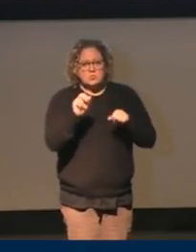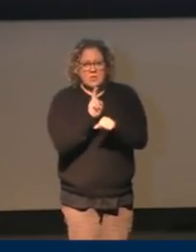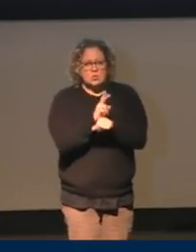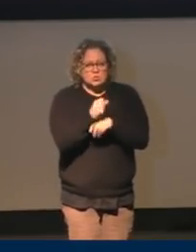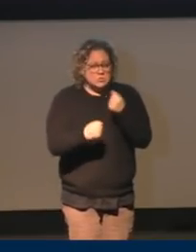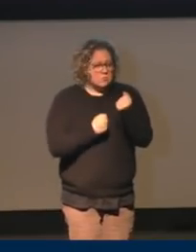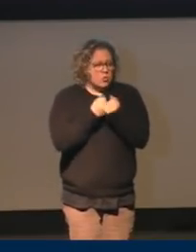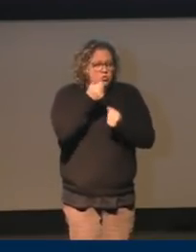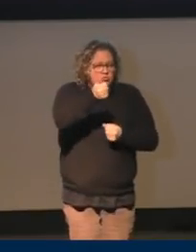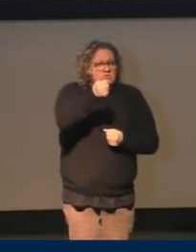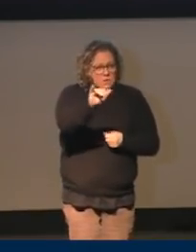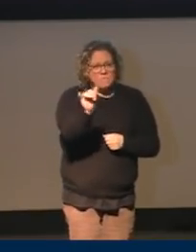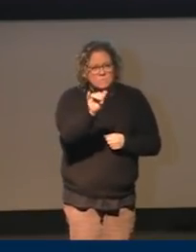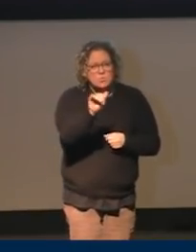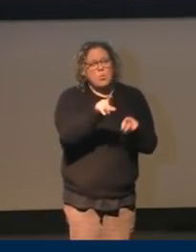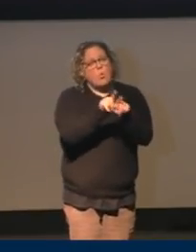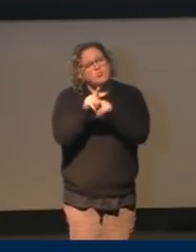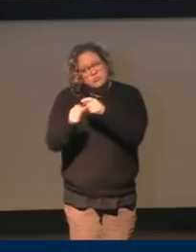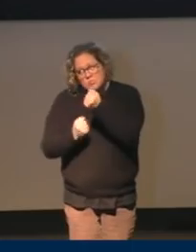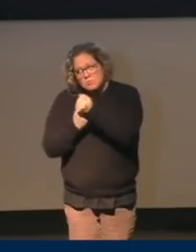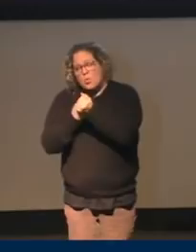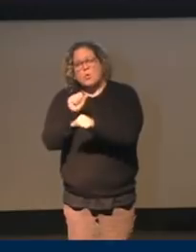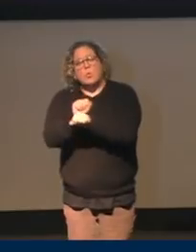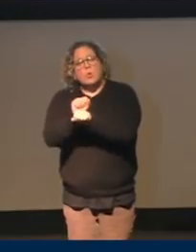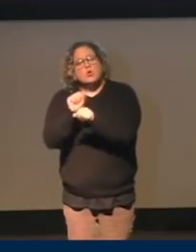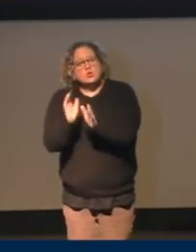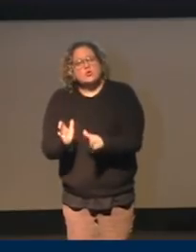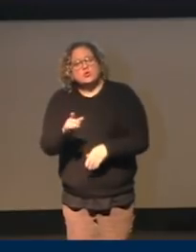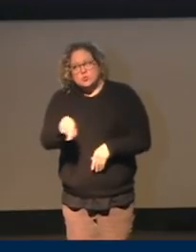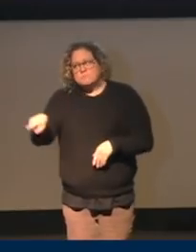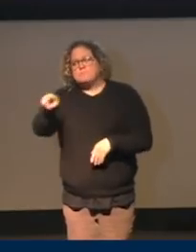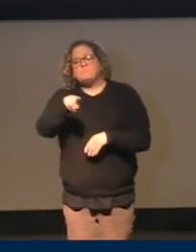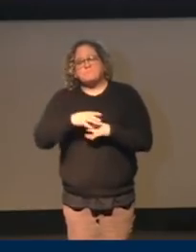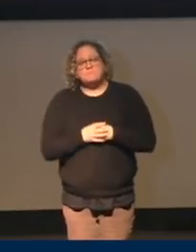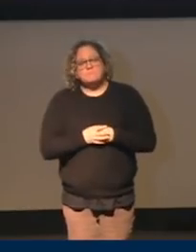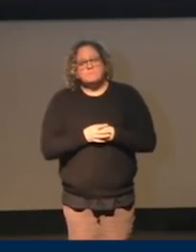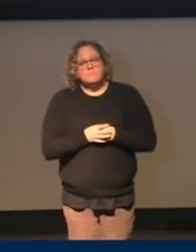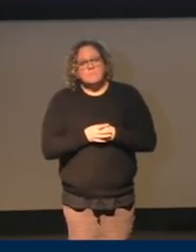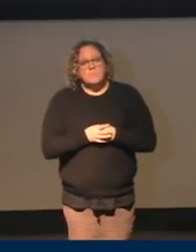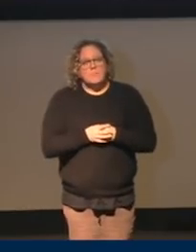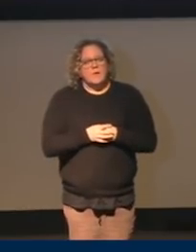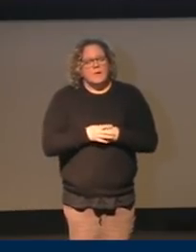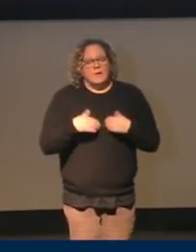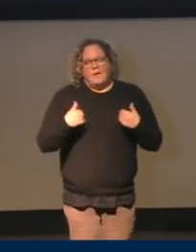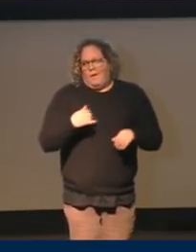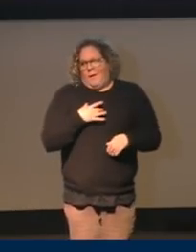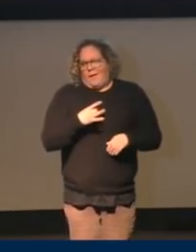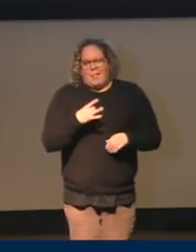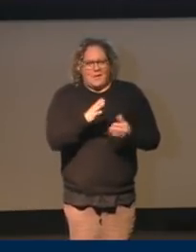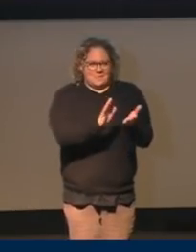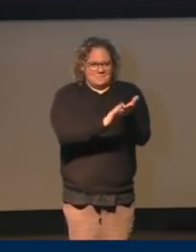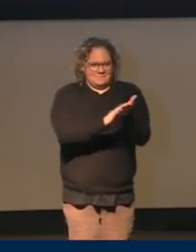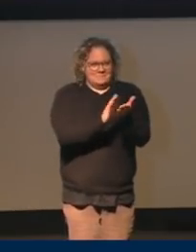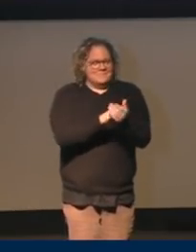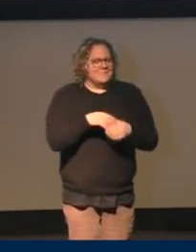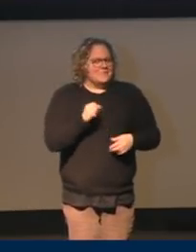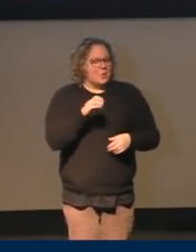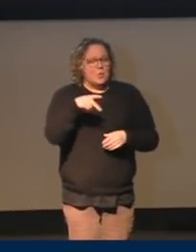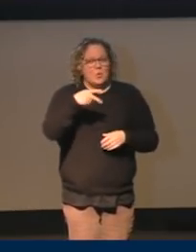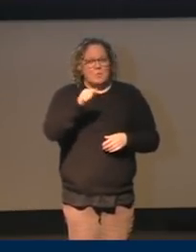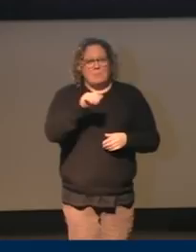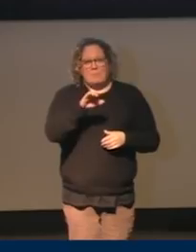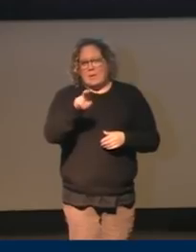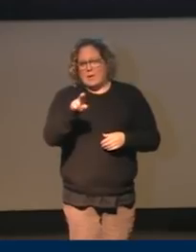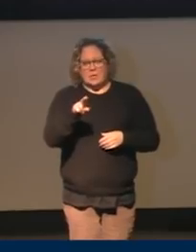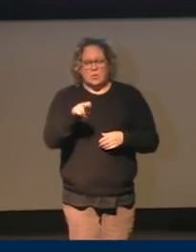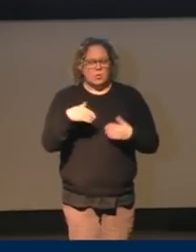to support yourself as well as your coworkers. I'd like to do shout outs, and so PACU must feel like a yo-yo.